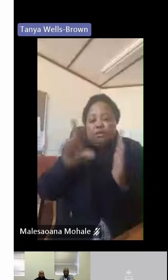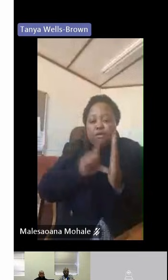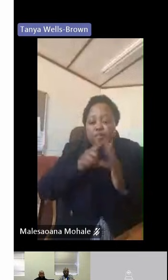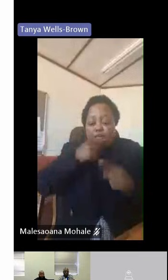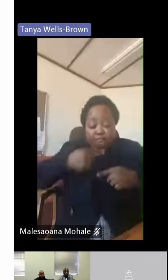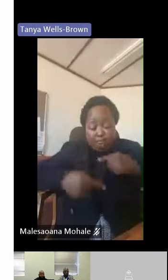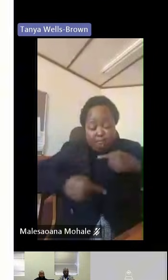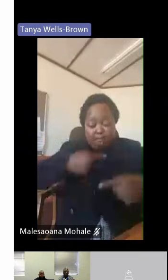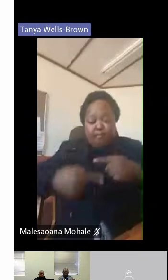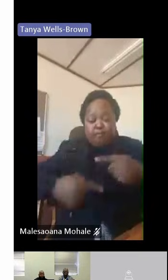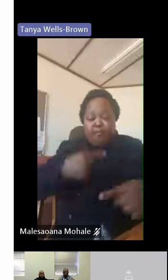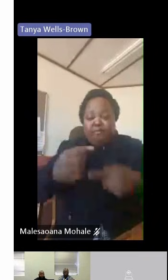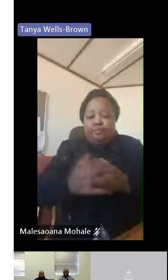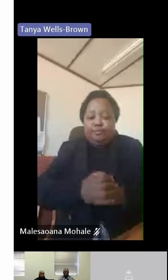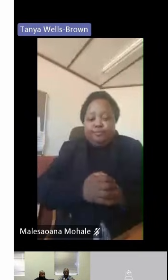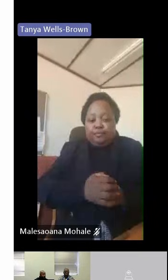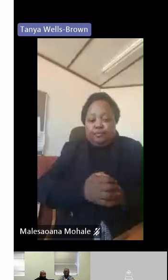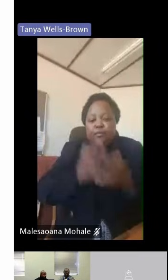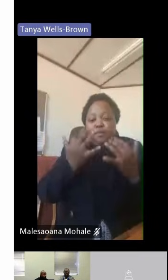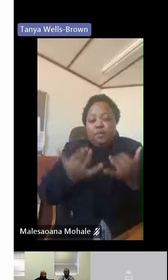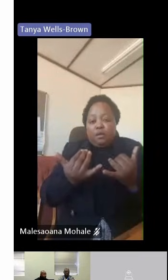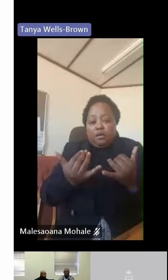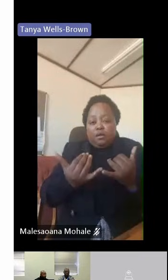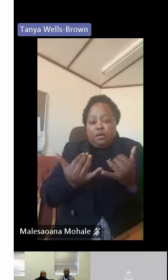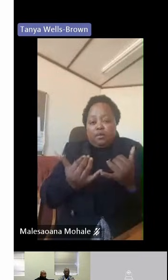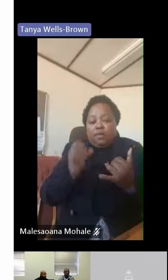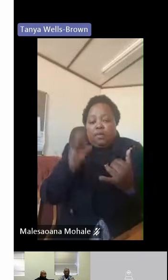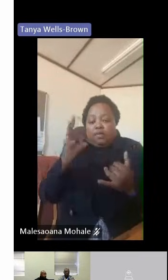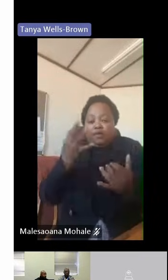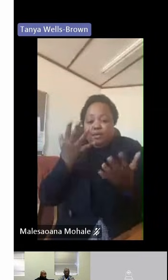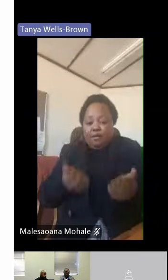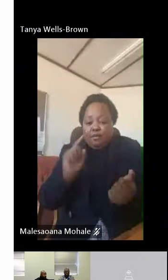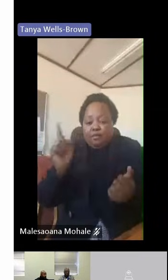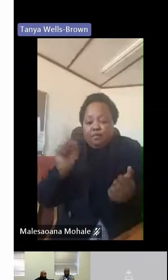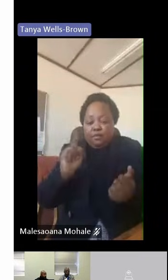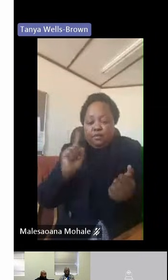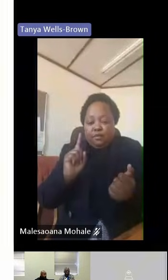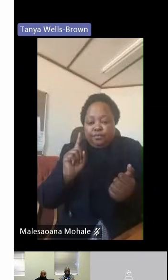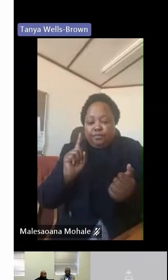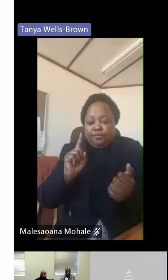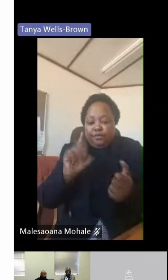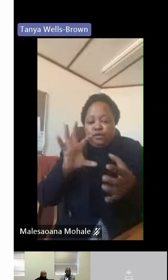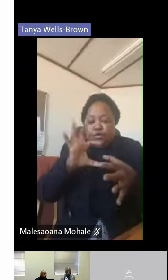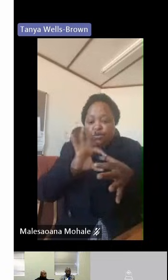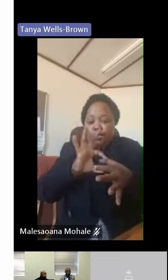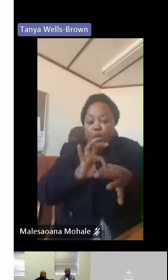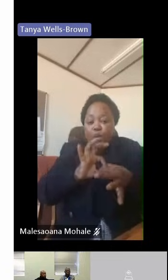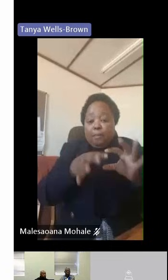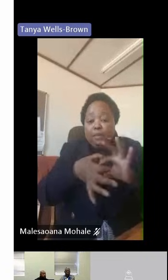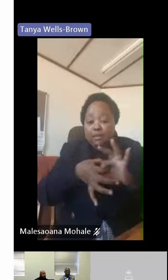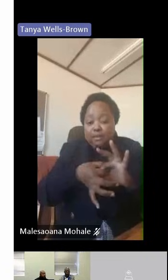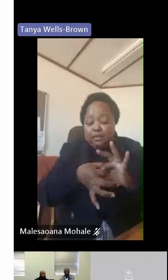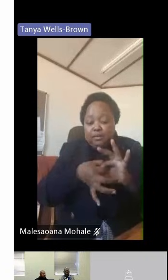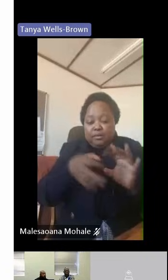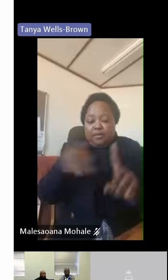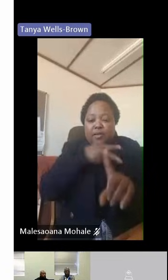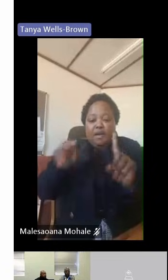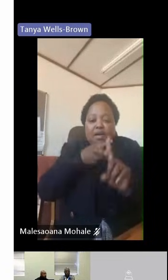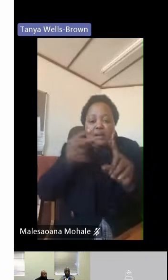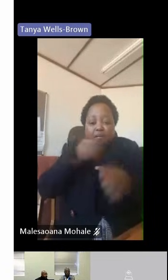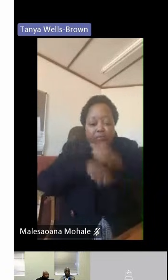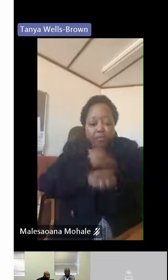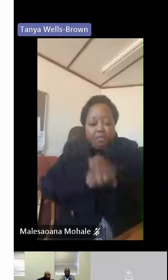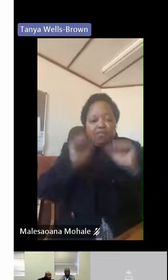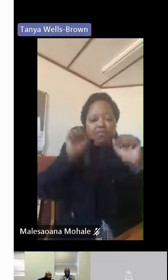The fact that you have a Counter Domestic Violence Act is good. The functions are set out very clearly. The